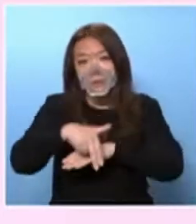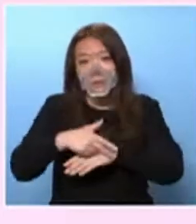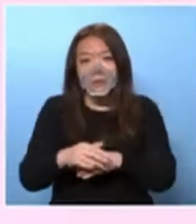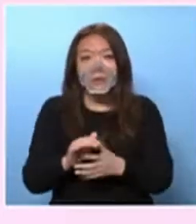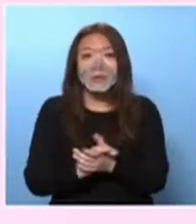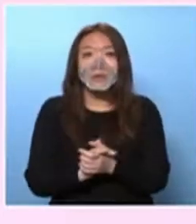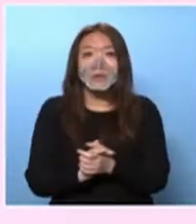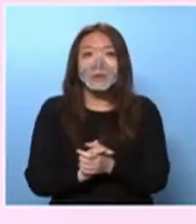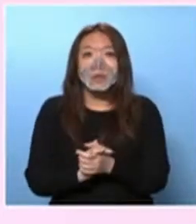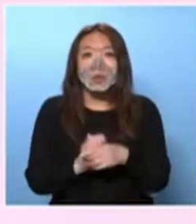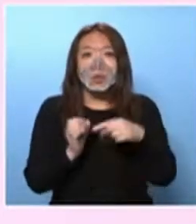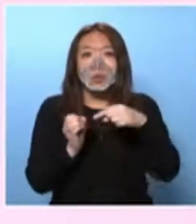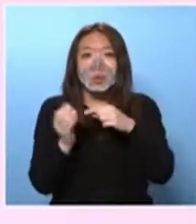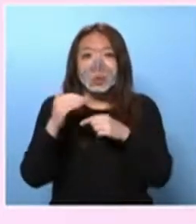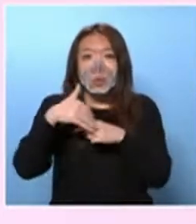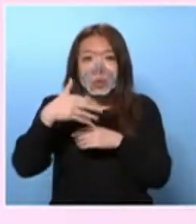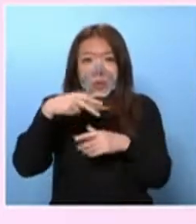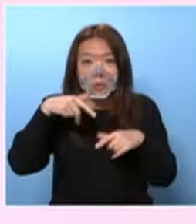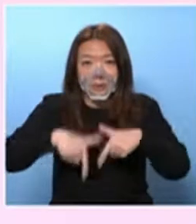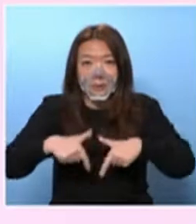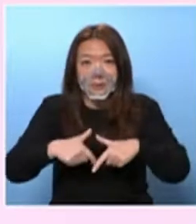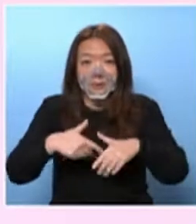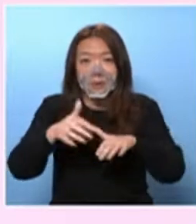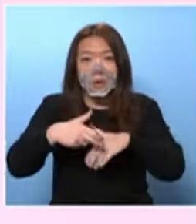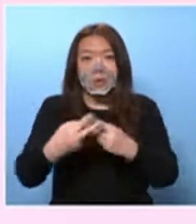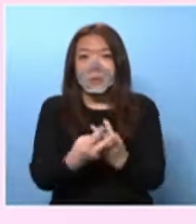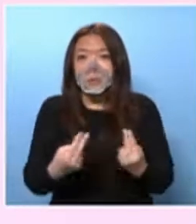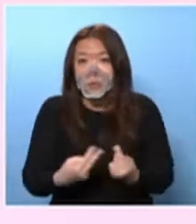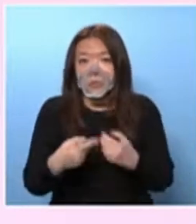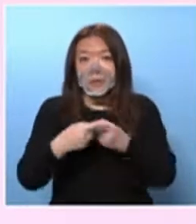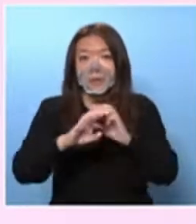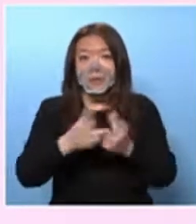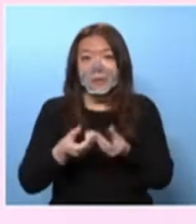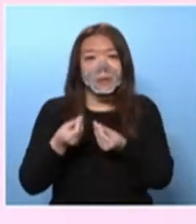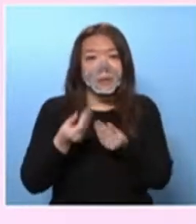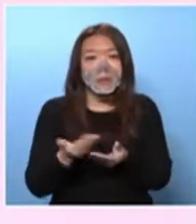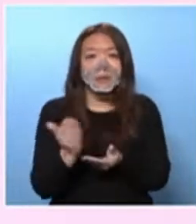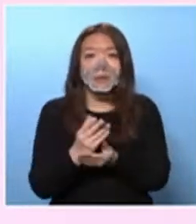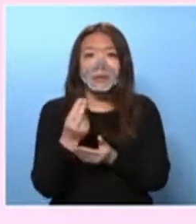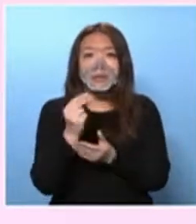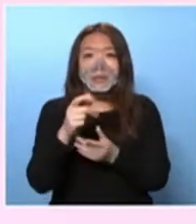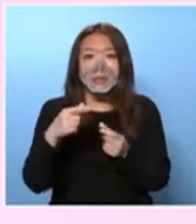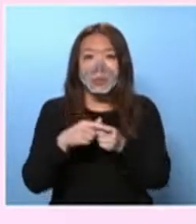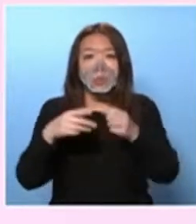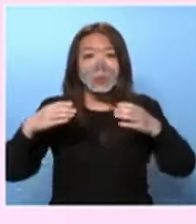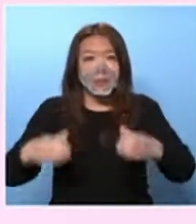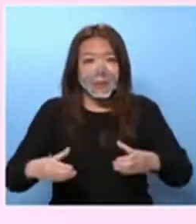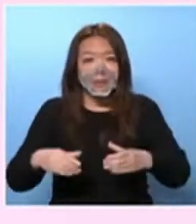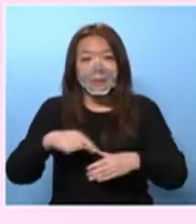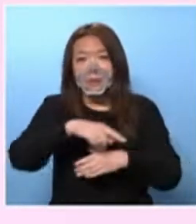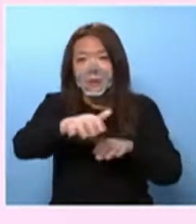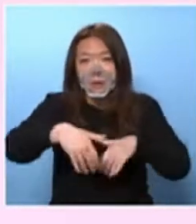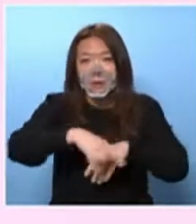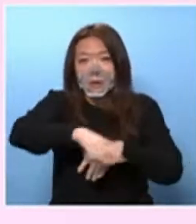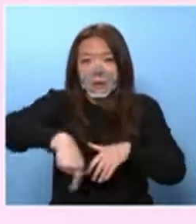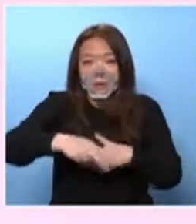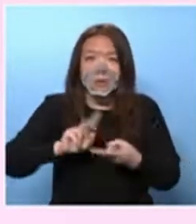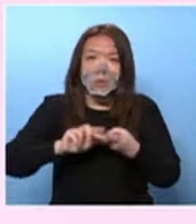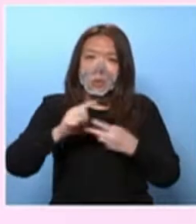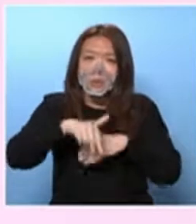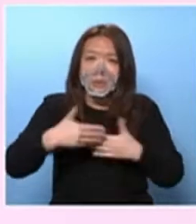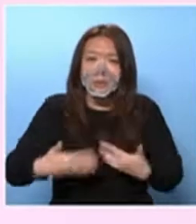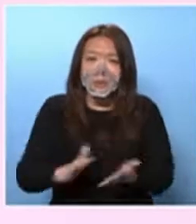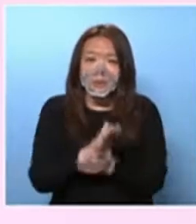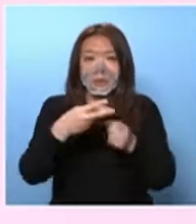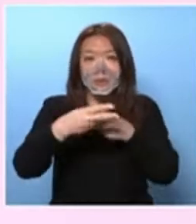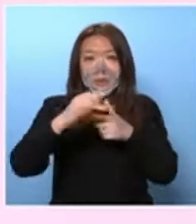and intensification of production and help it seize the opportunities arising from the GBA development. We will continue to take forward the measures under the new